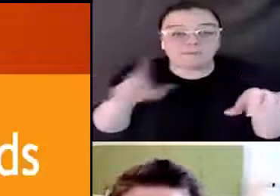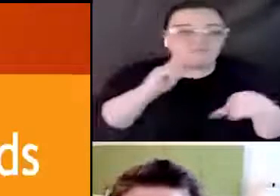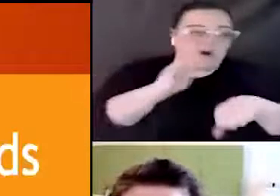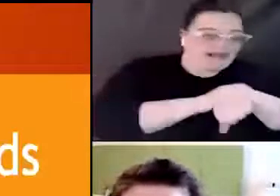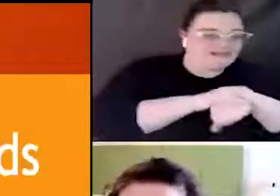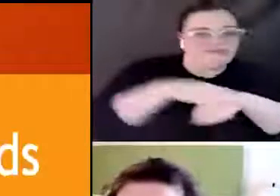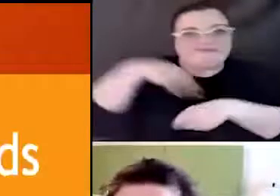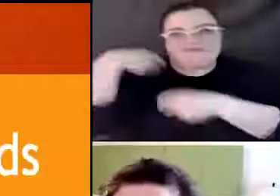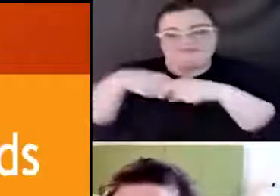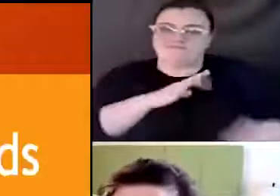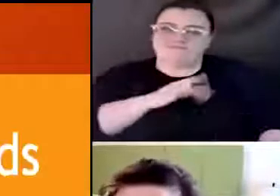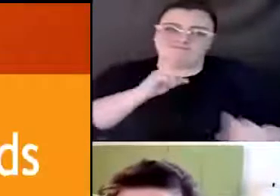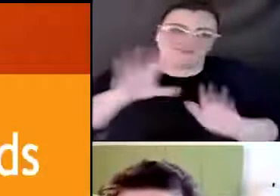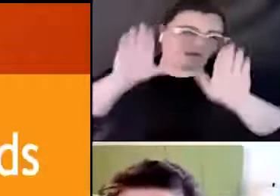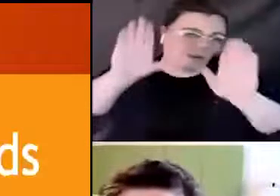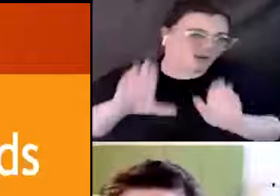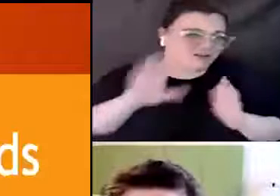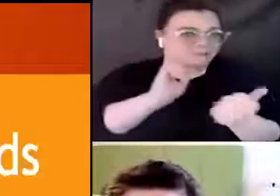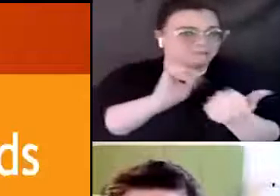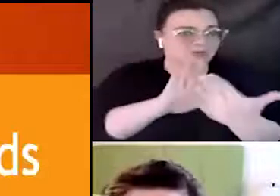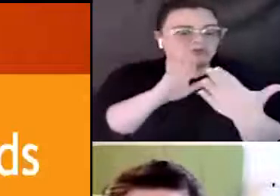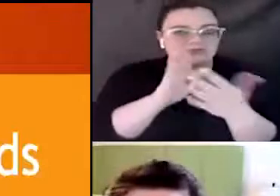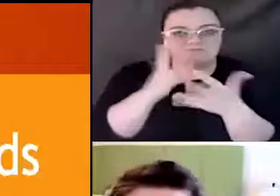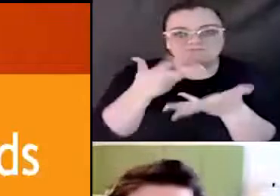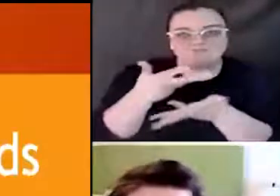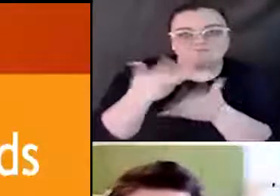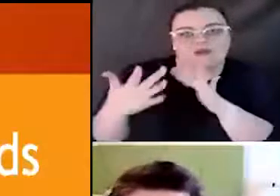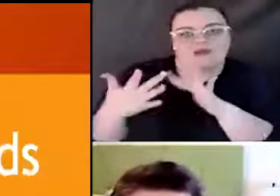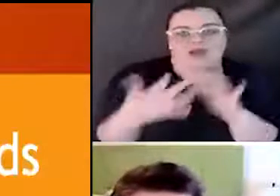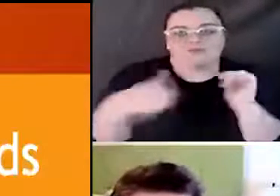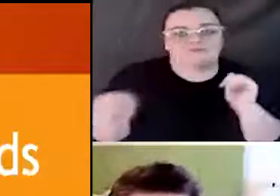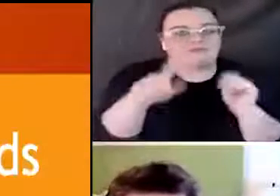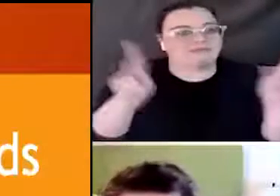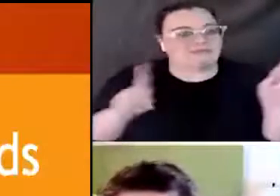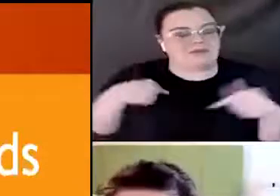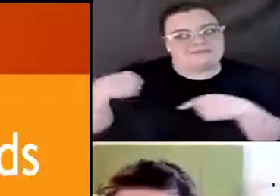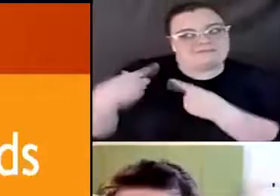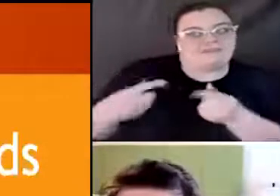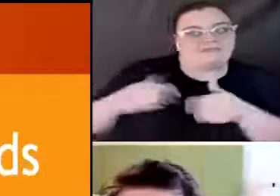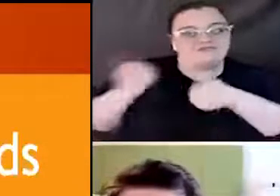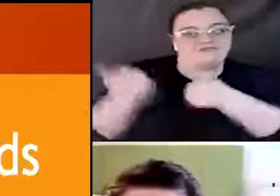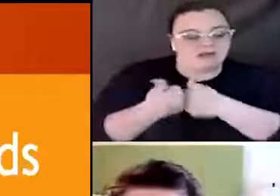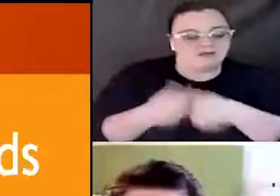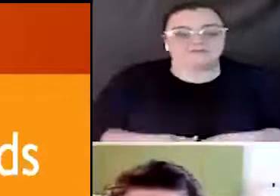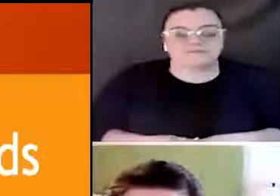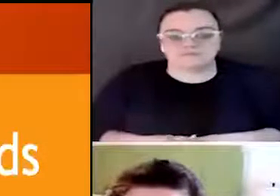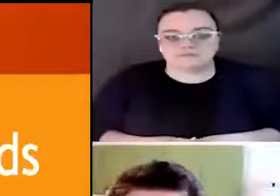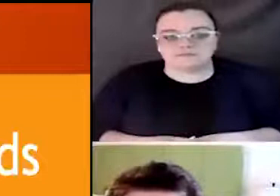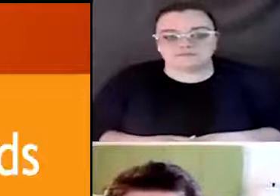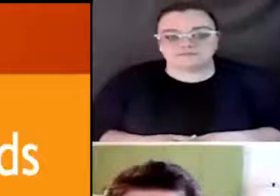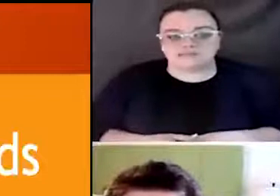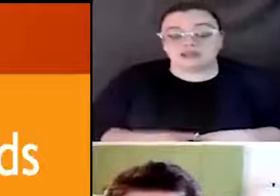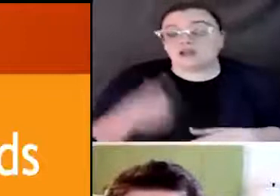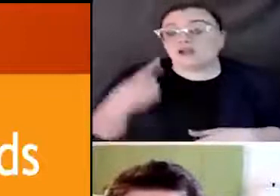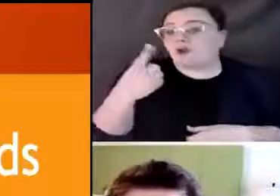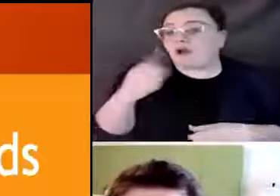a really effective way for us to be able to reach some populations that we often have more challenges with. I think one other thing I'd like to interject